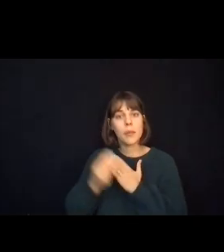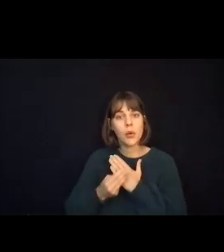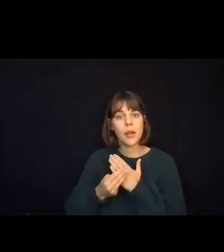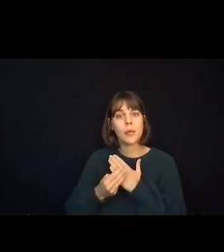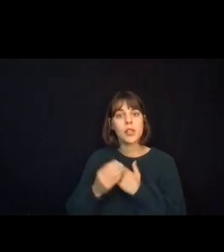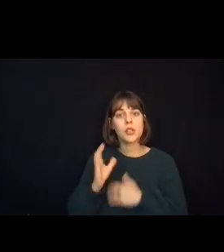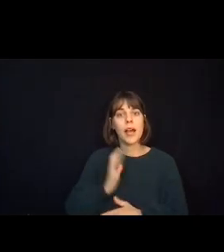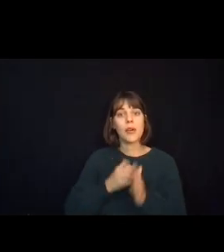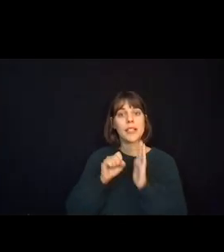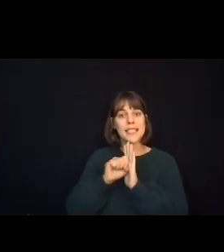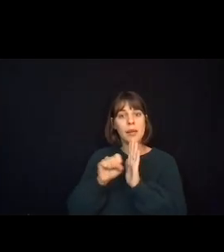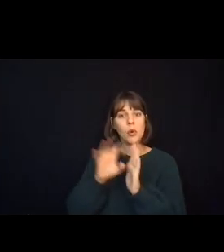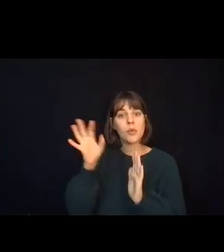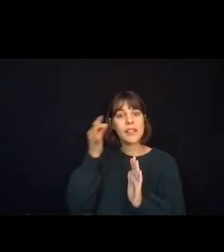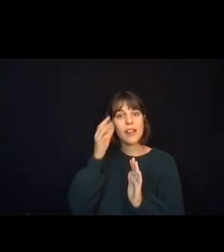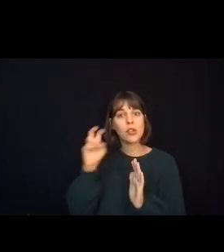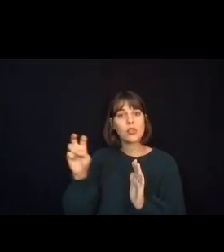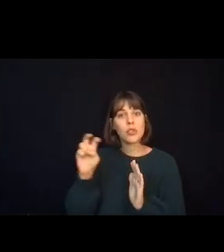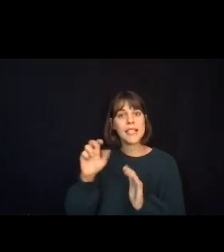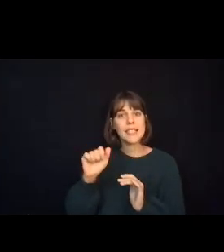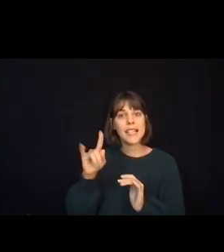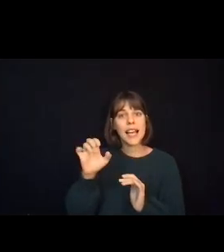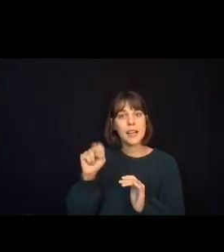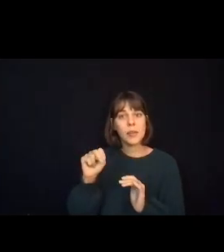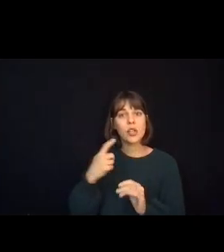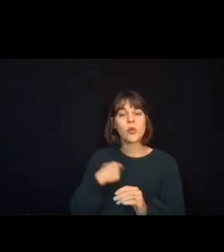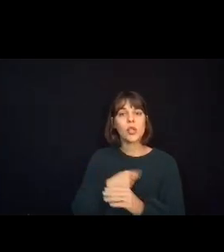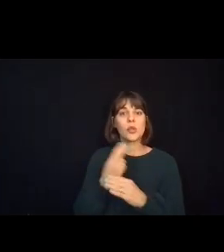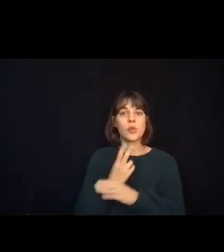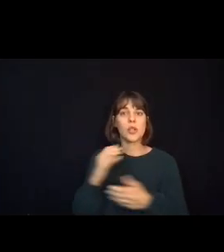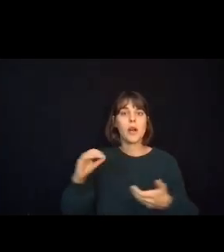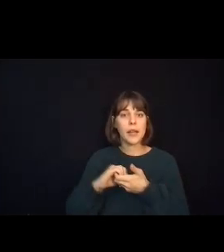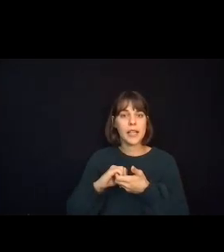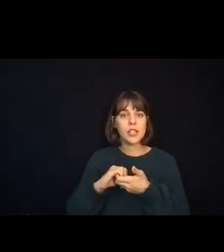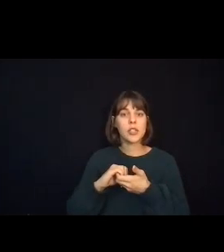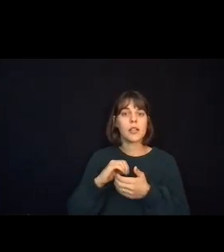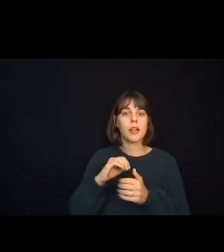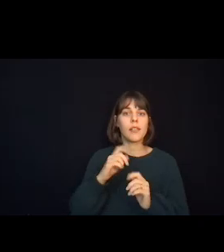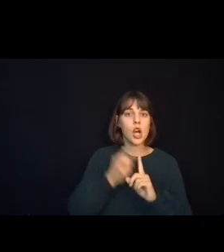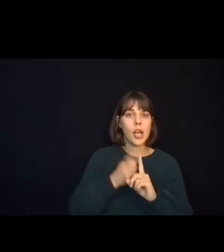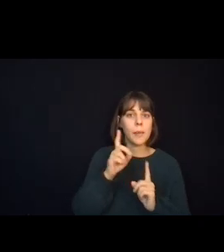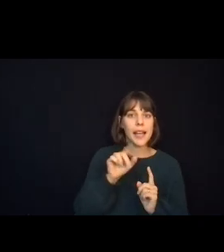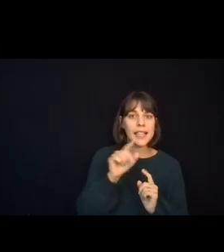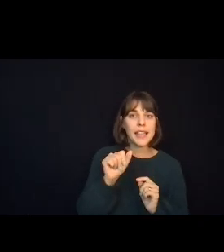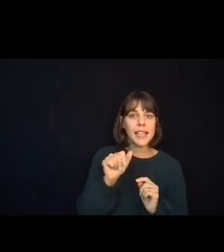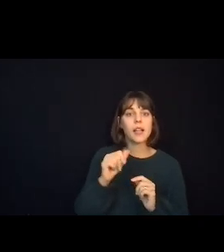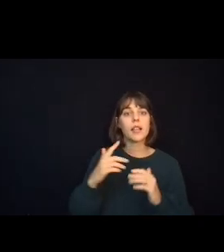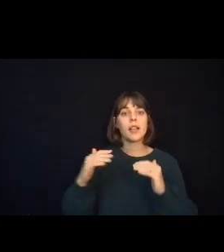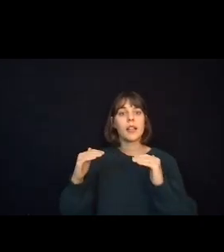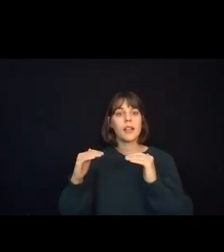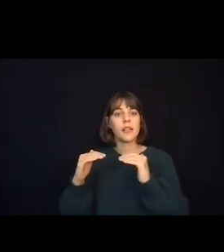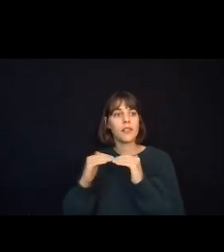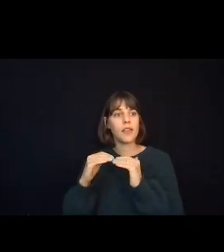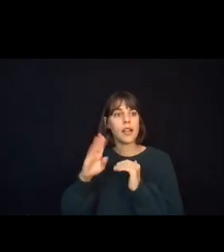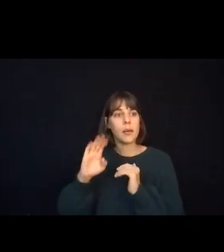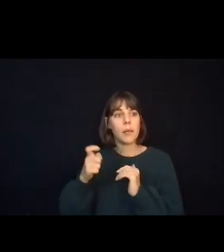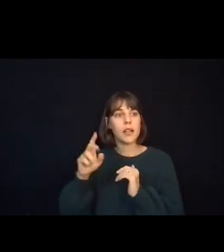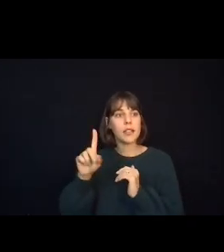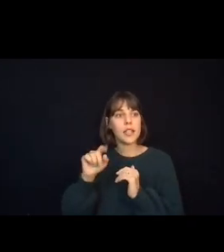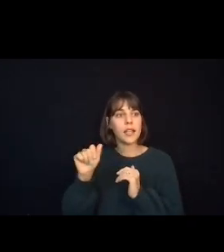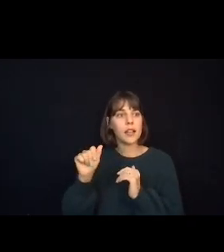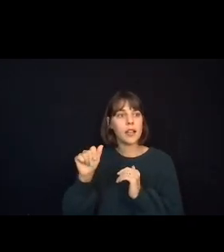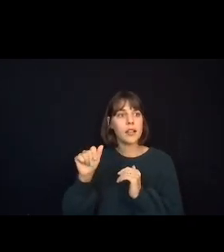Federal Transit Administration, and we use a combination of this automatic data, the fare box data, and then, as Sam mentioned, the Service Development Associate to